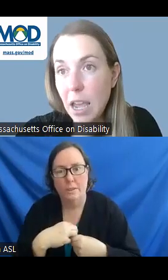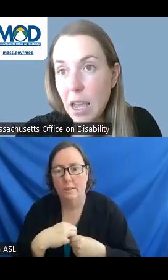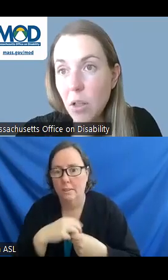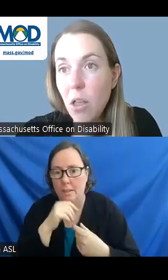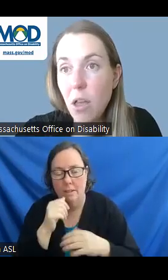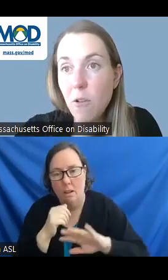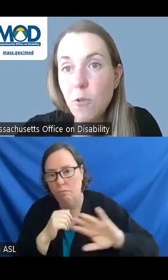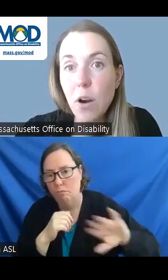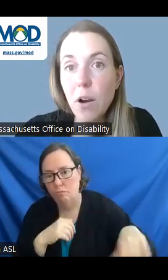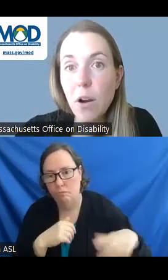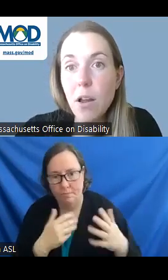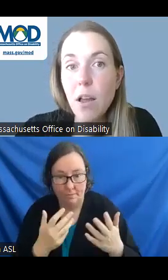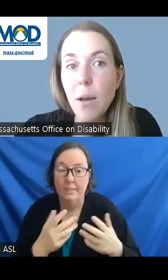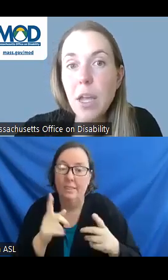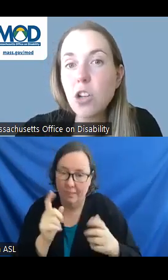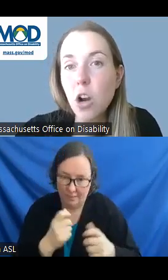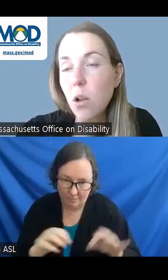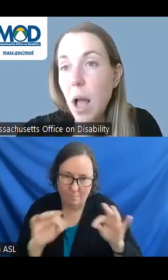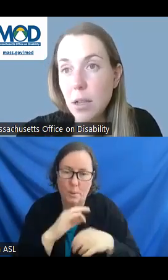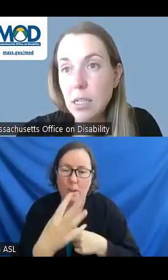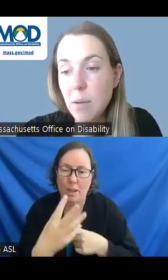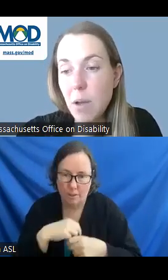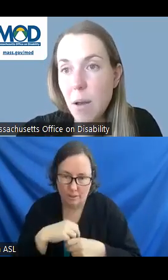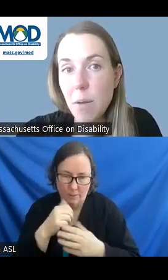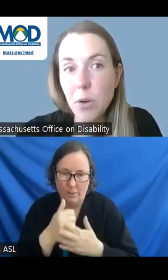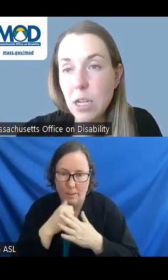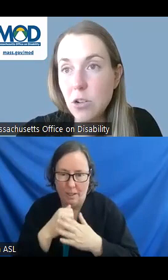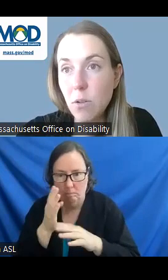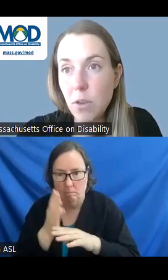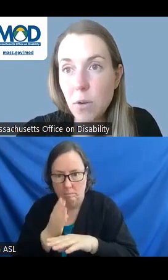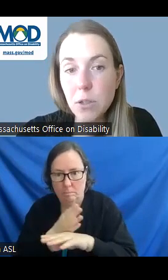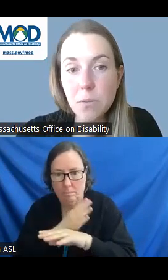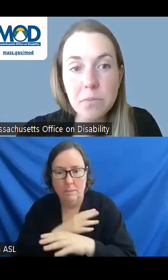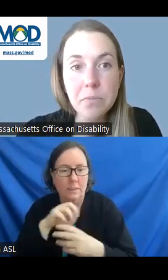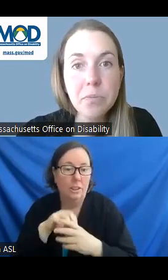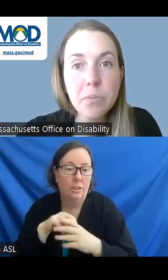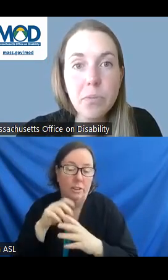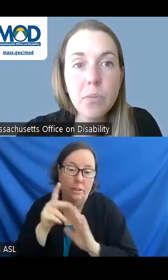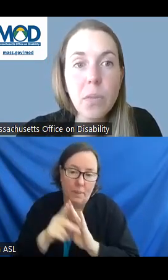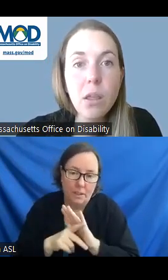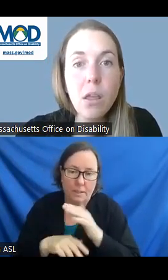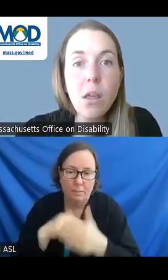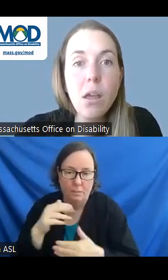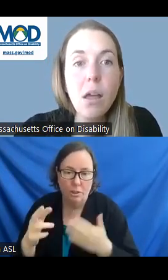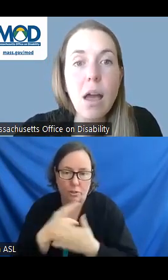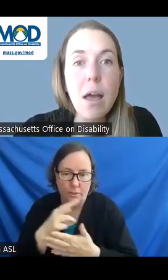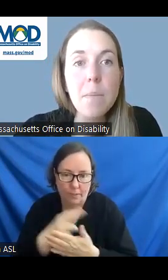at the table for internal policy and procedure reviews.